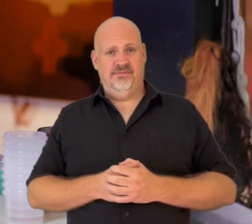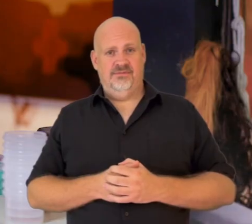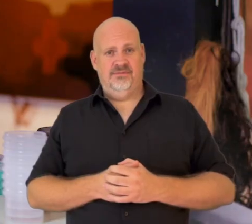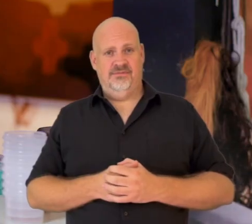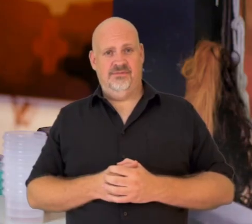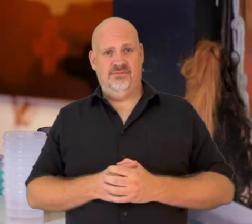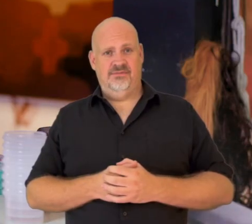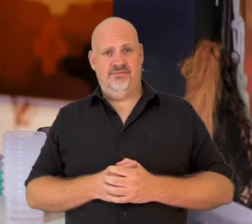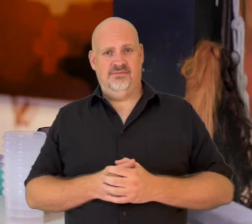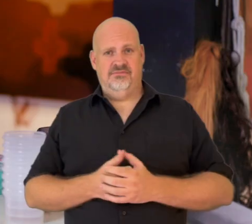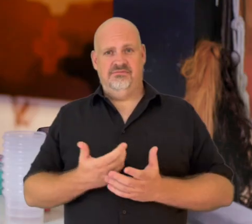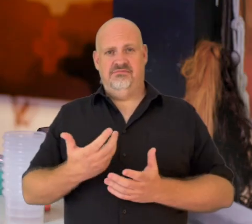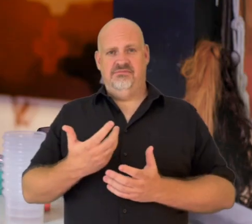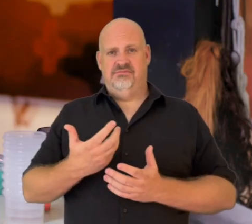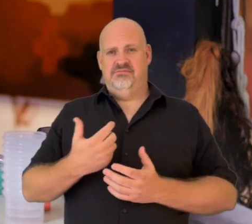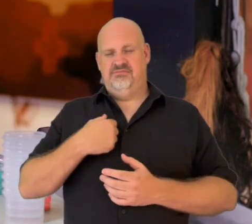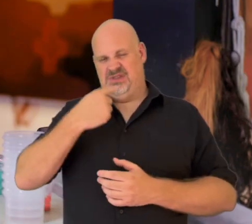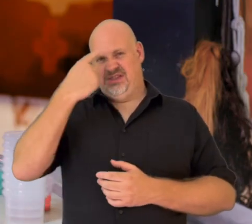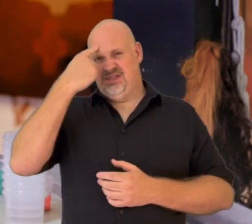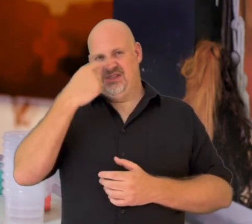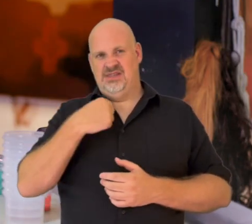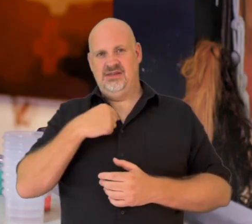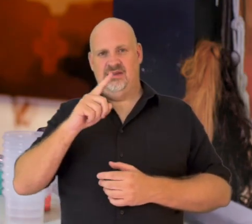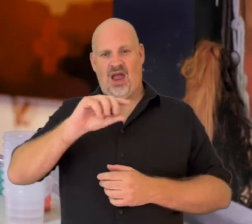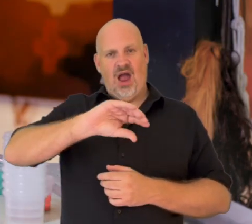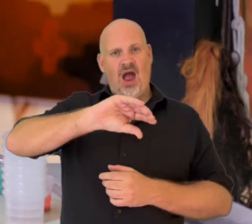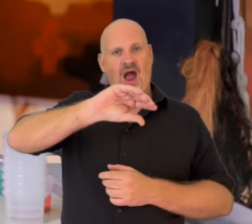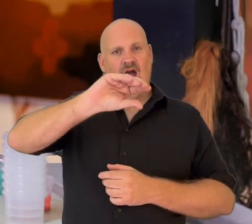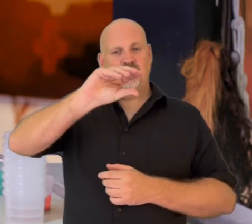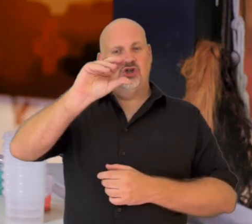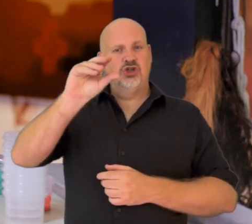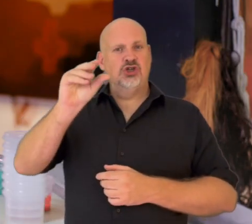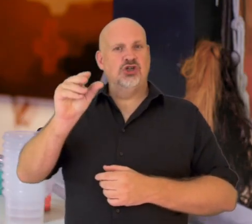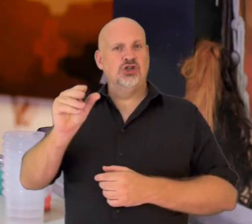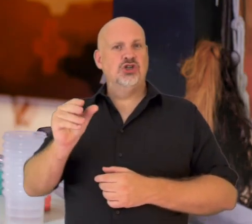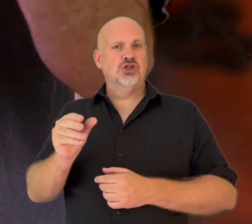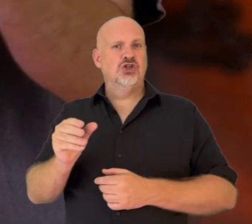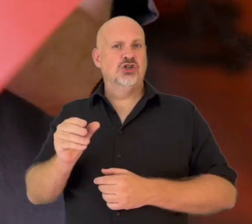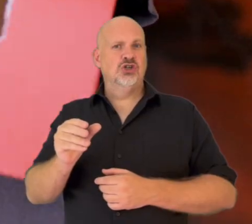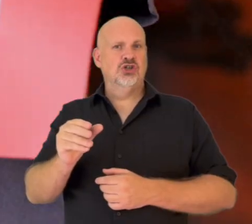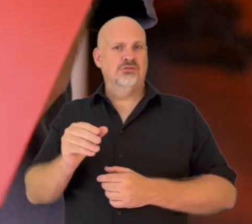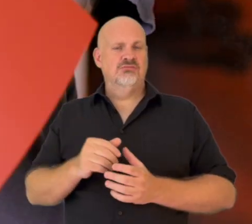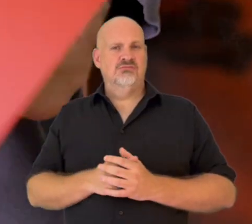Maybe I'll make a sort of arch that goes over the top.